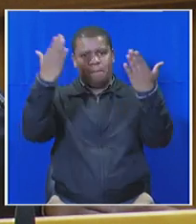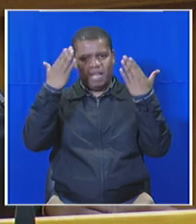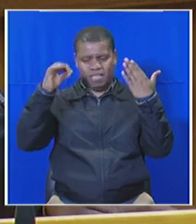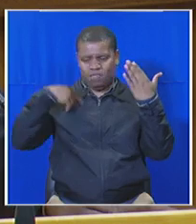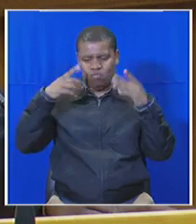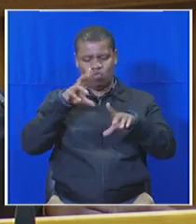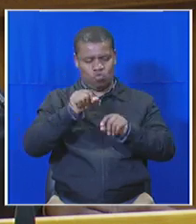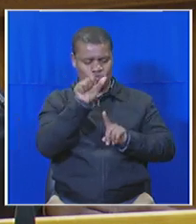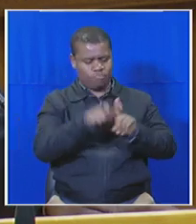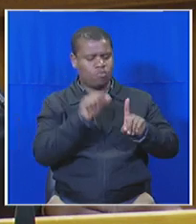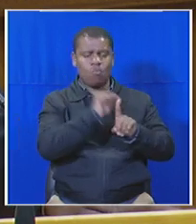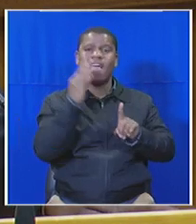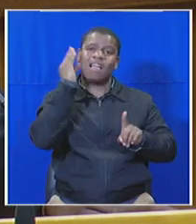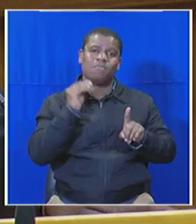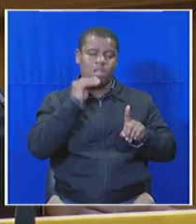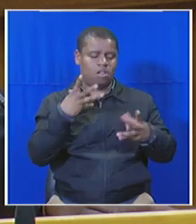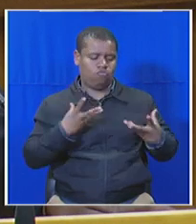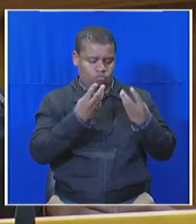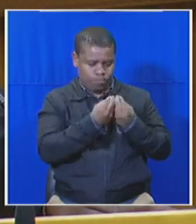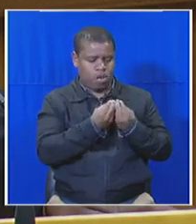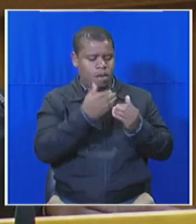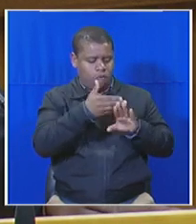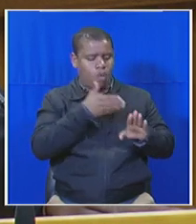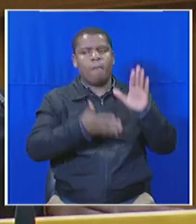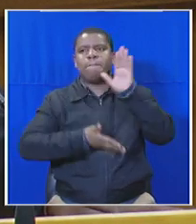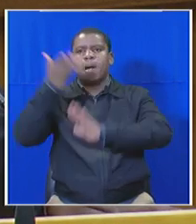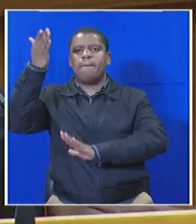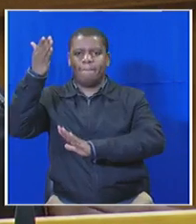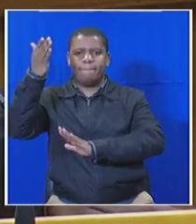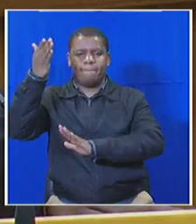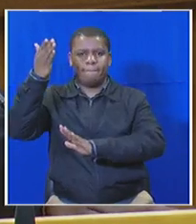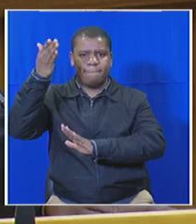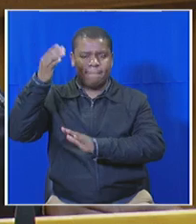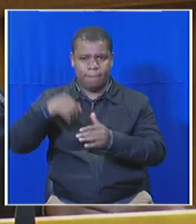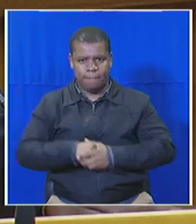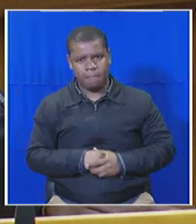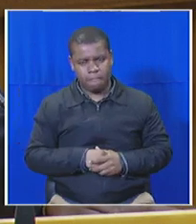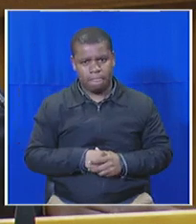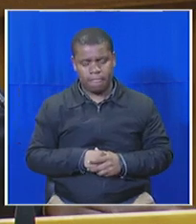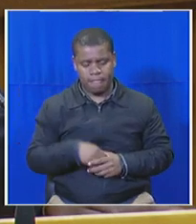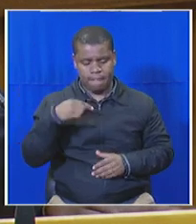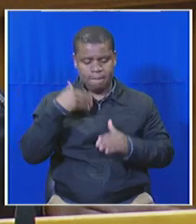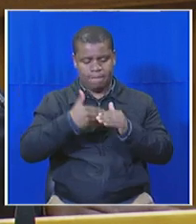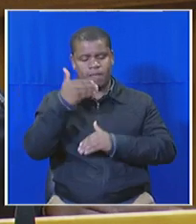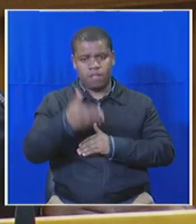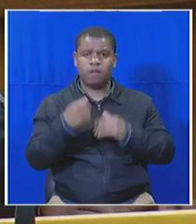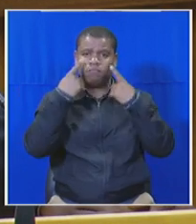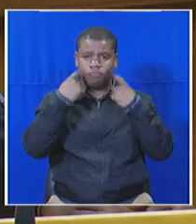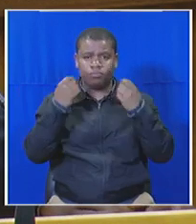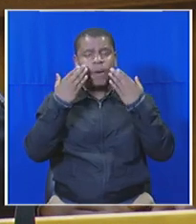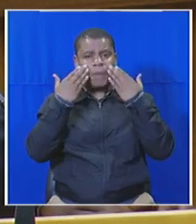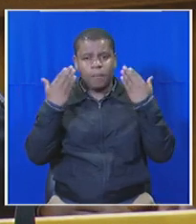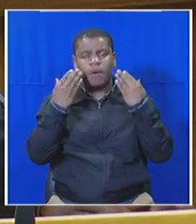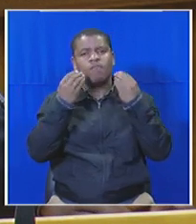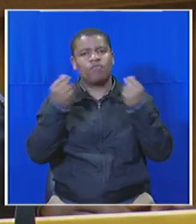to share in his life before he went to rest in eternal salvation. After the tears have dried